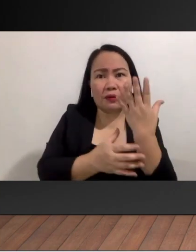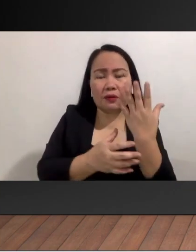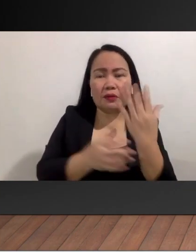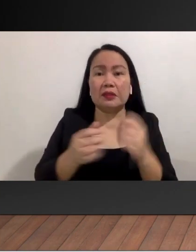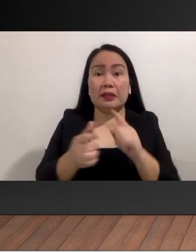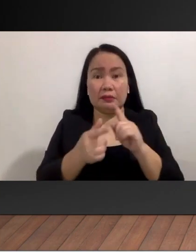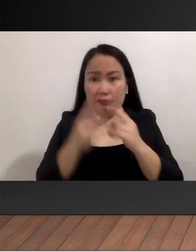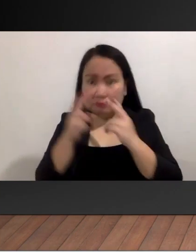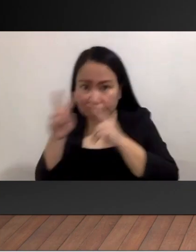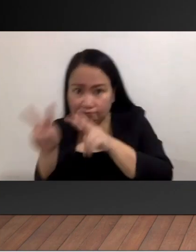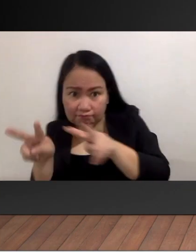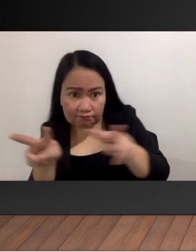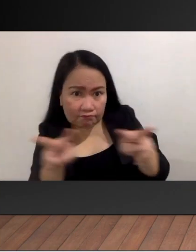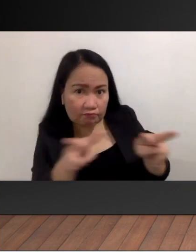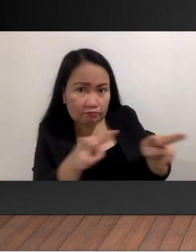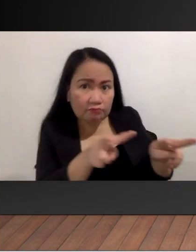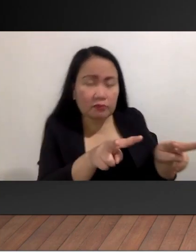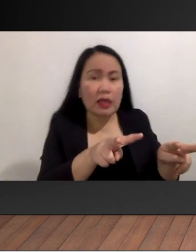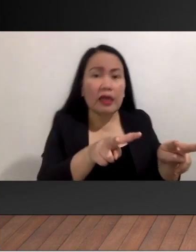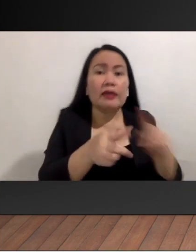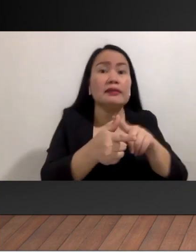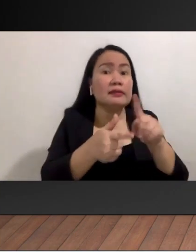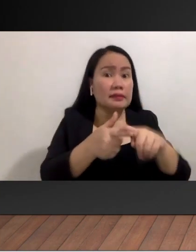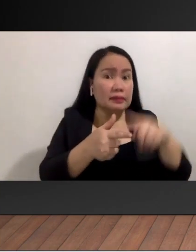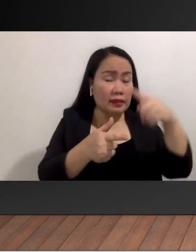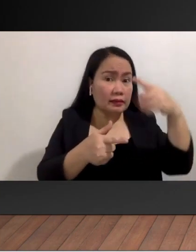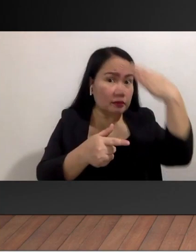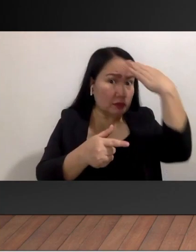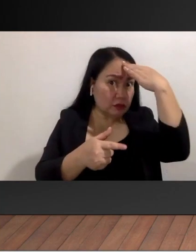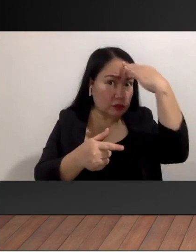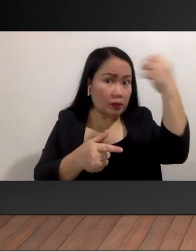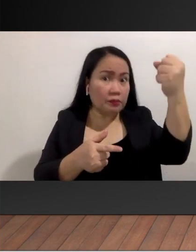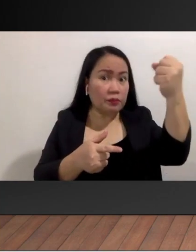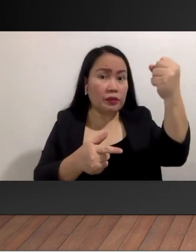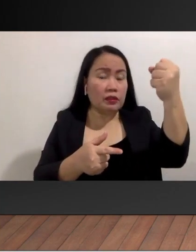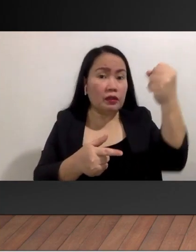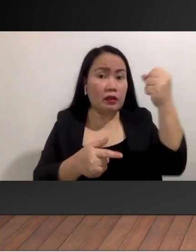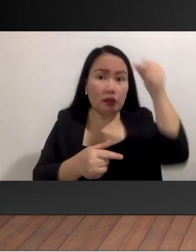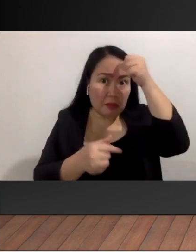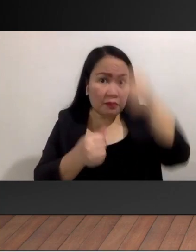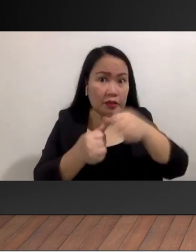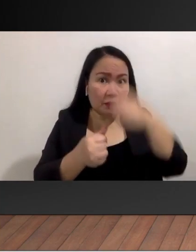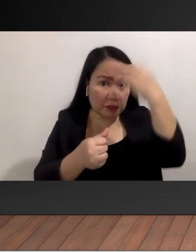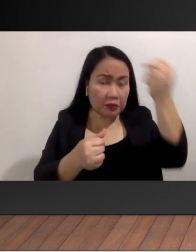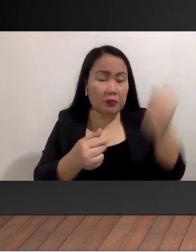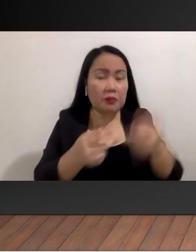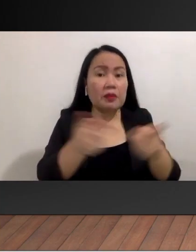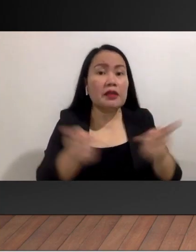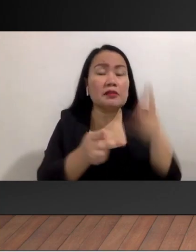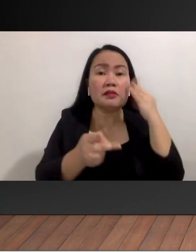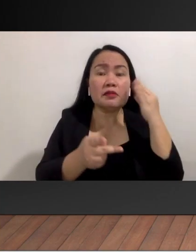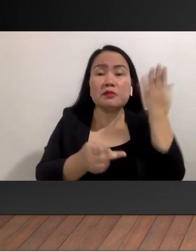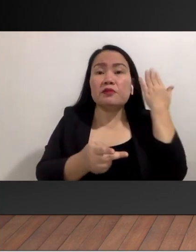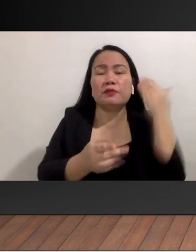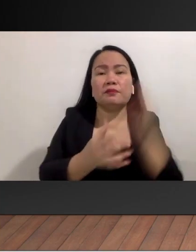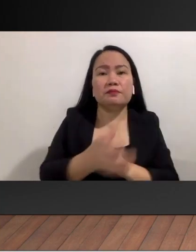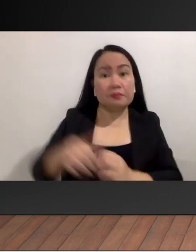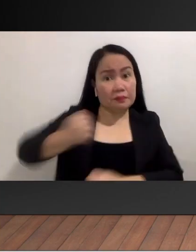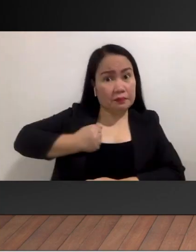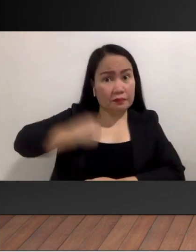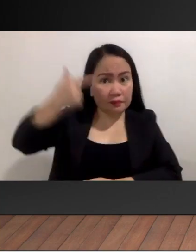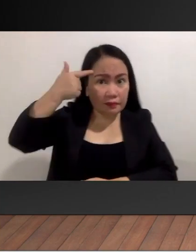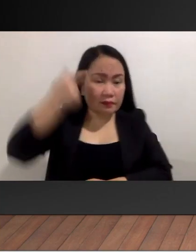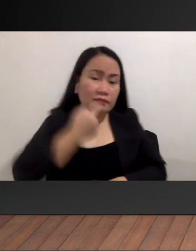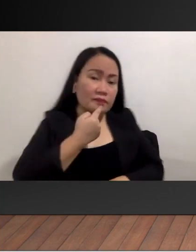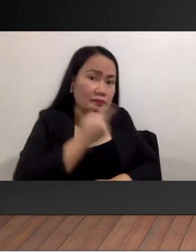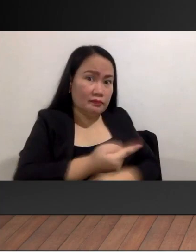to the surroundings as he reflected on his memories of that place. Lieutenant Guevara told him about his